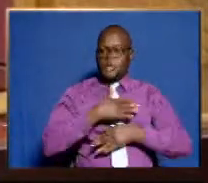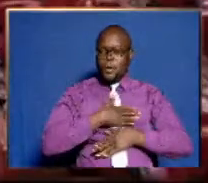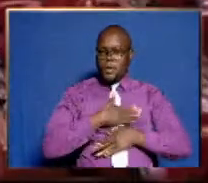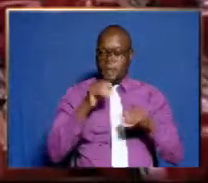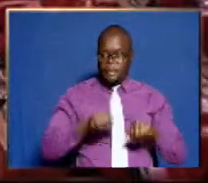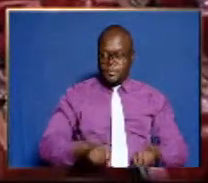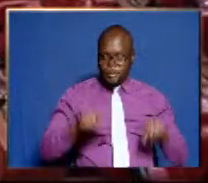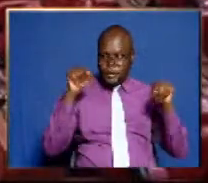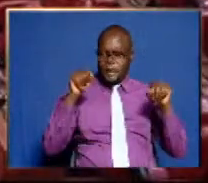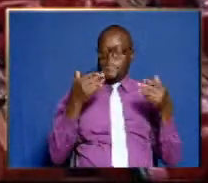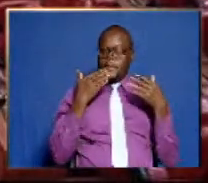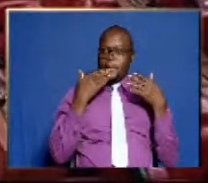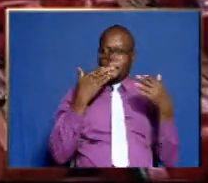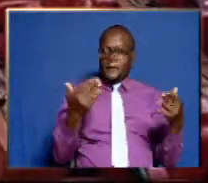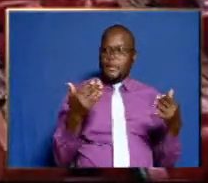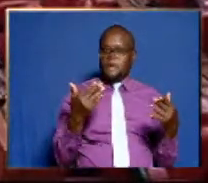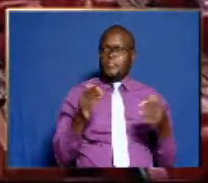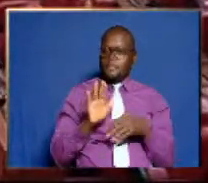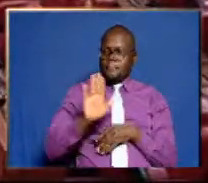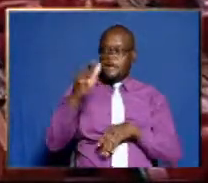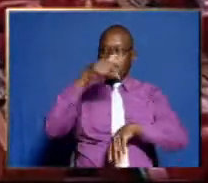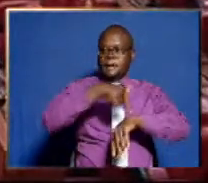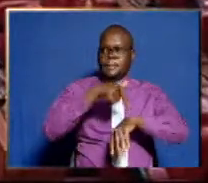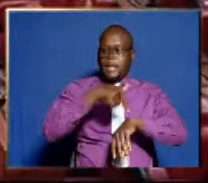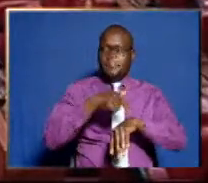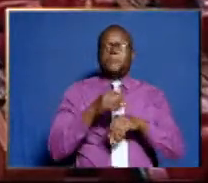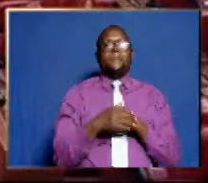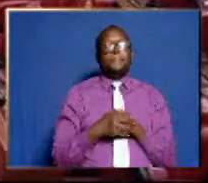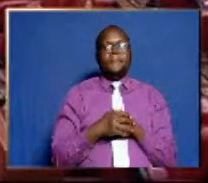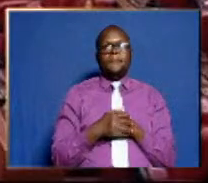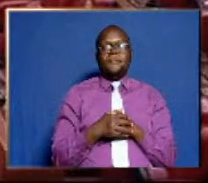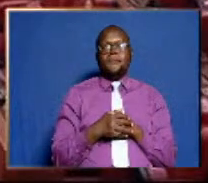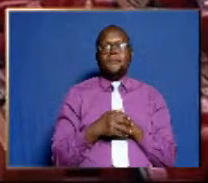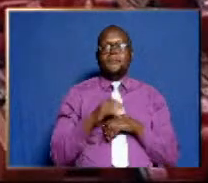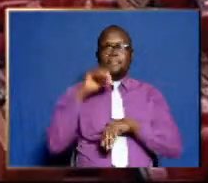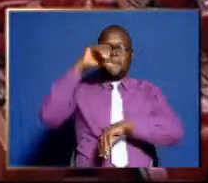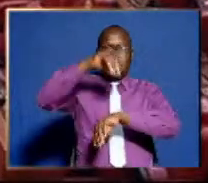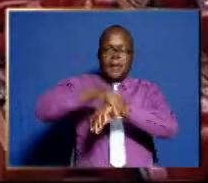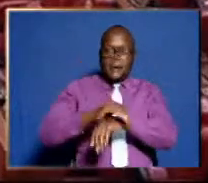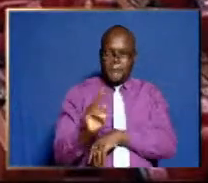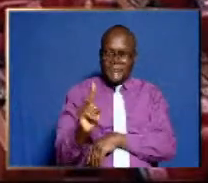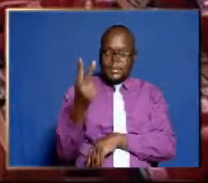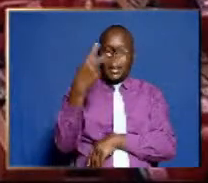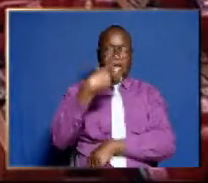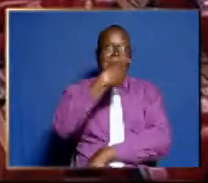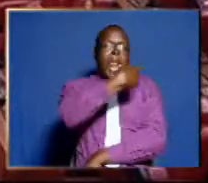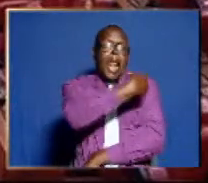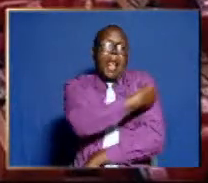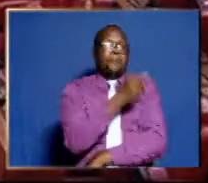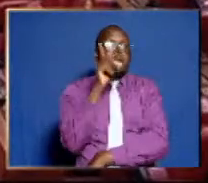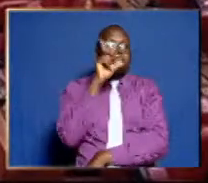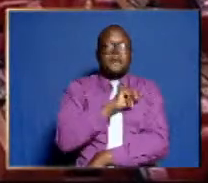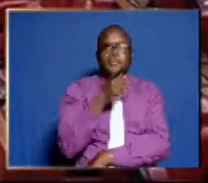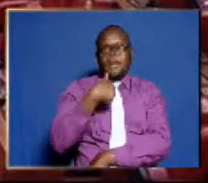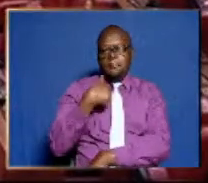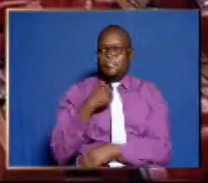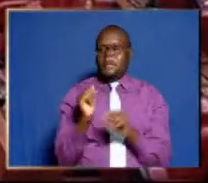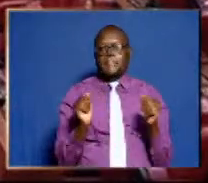Honorable Speaker, and thanks so much for your indulgence. Honorable Speaker, I've already gotten my second jab, so I'm still a bit